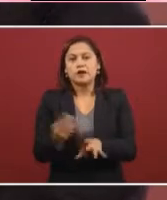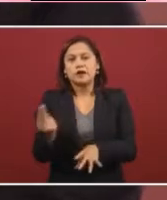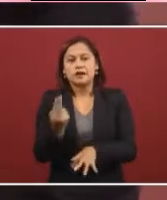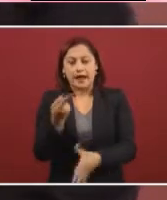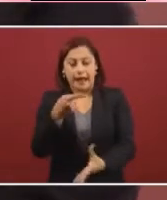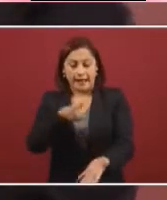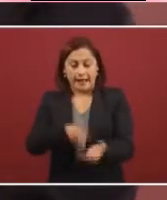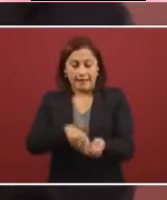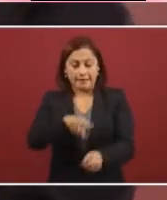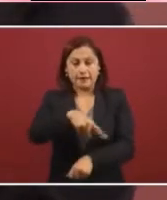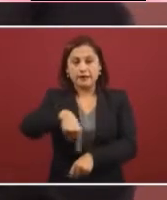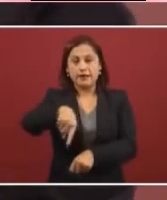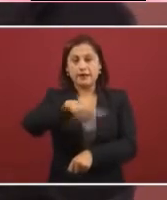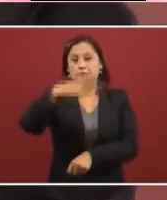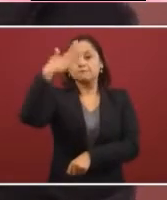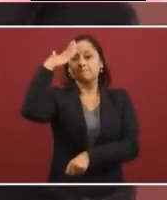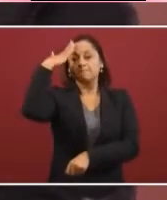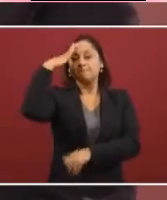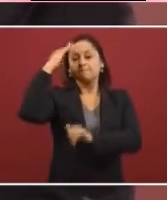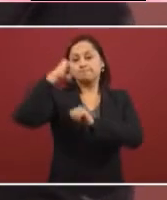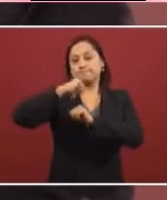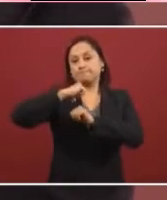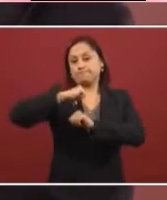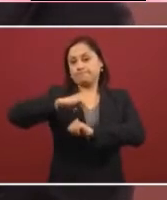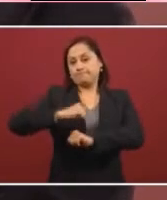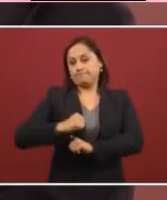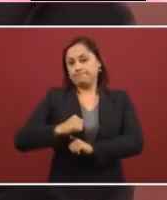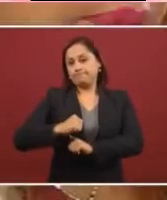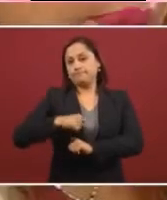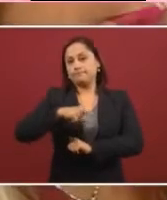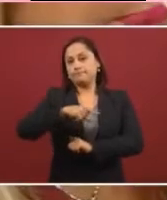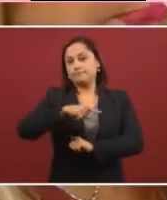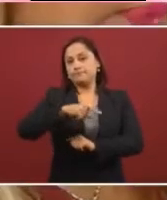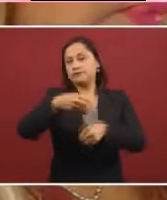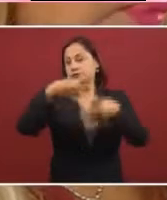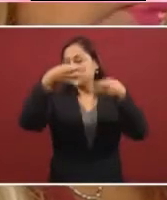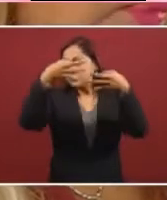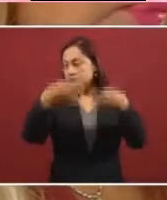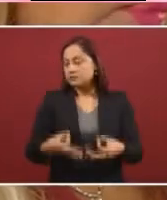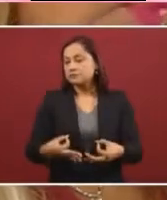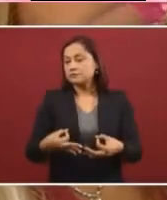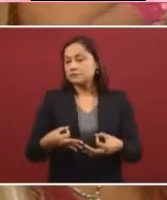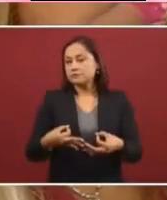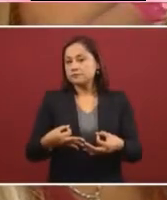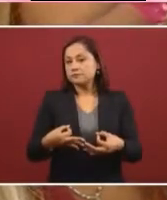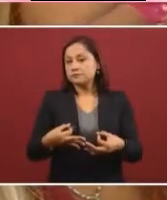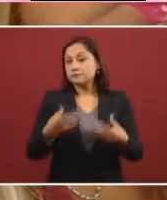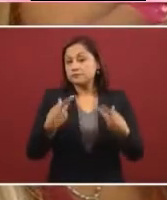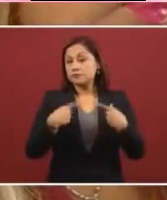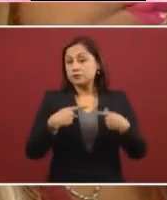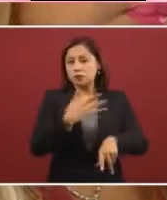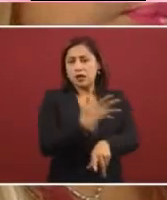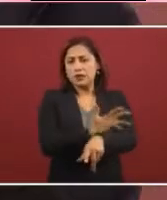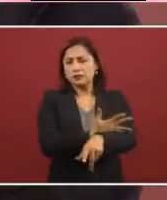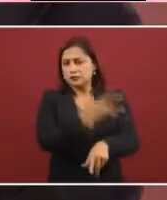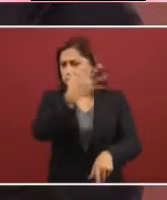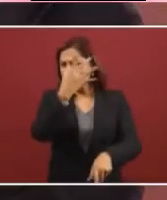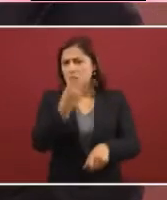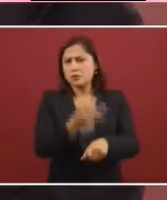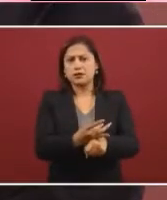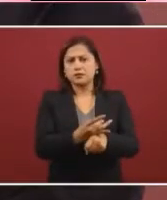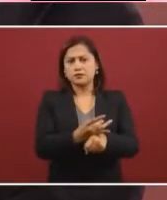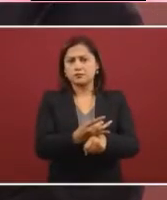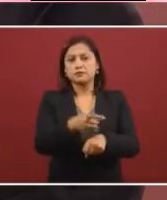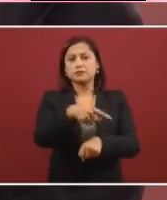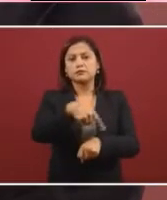exists a directors or authorities that are integral and honest that